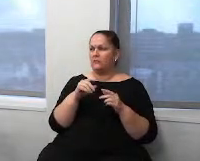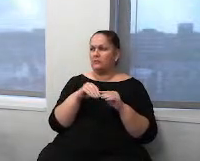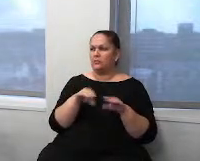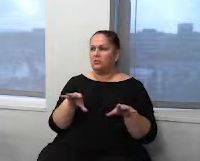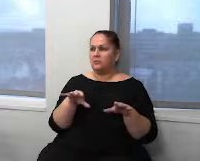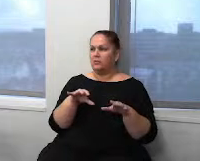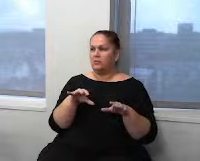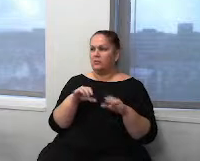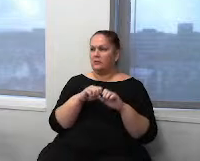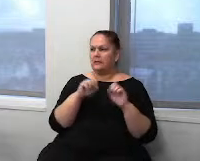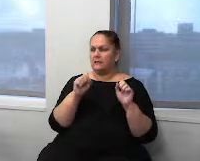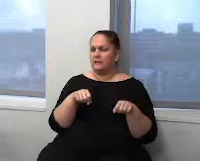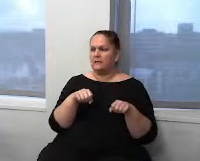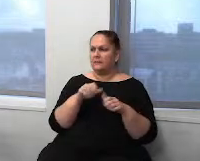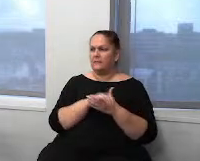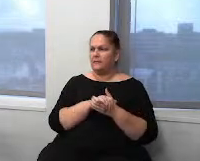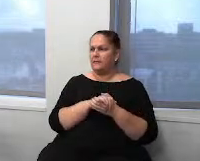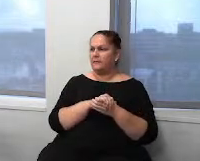right?